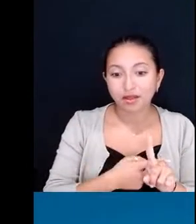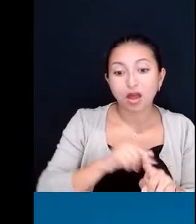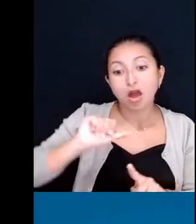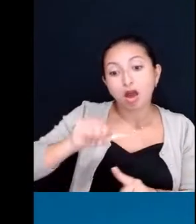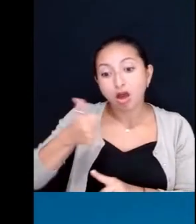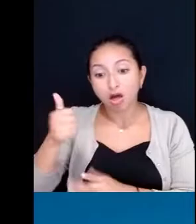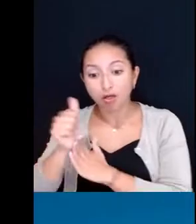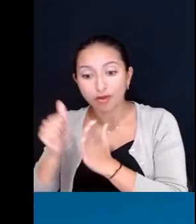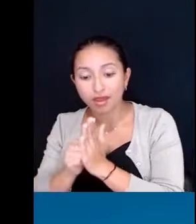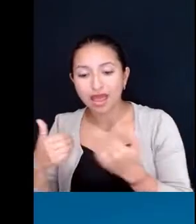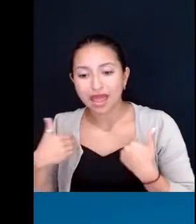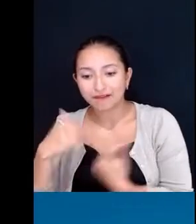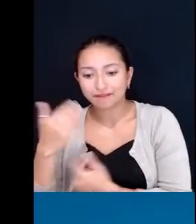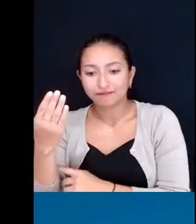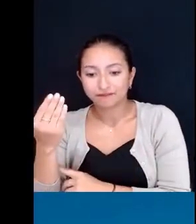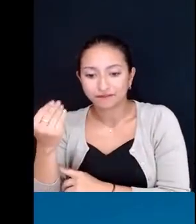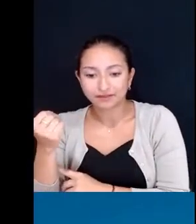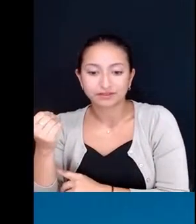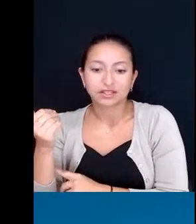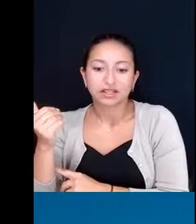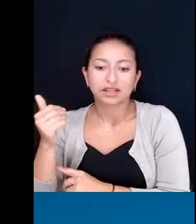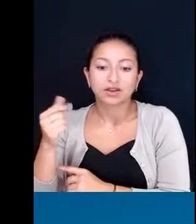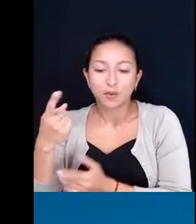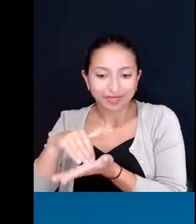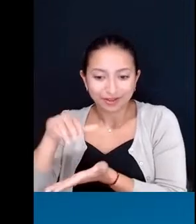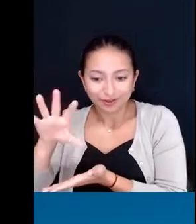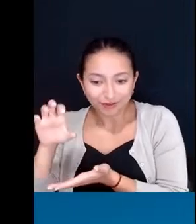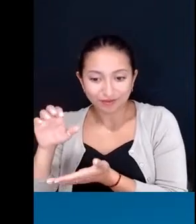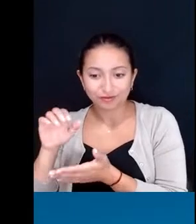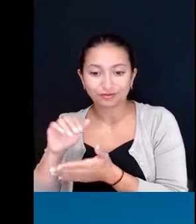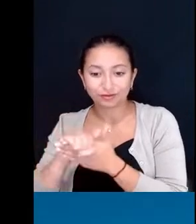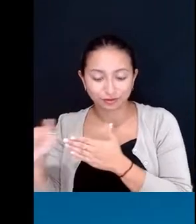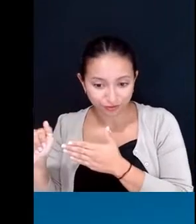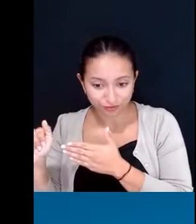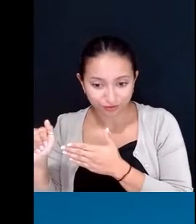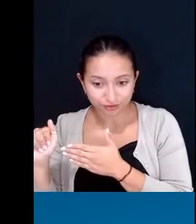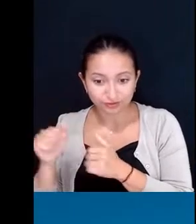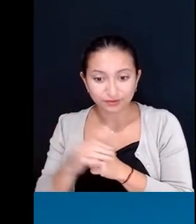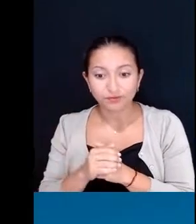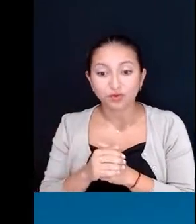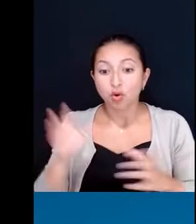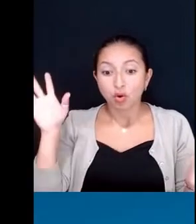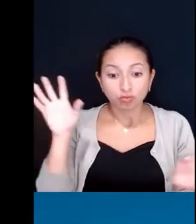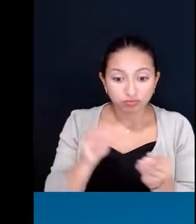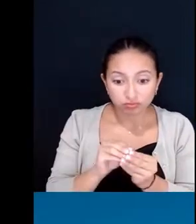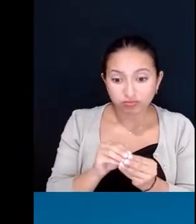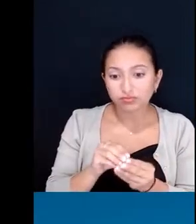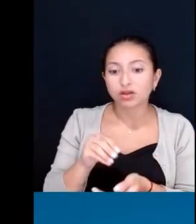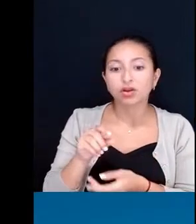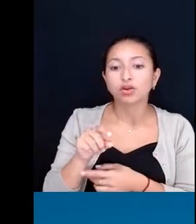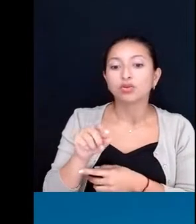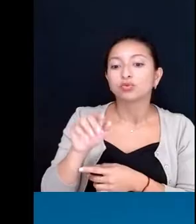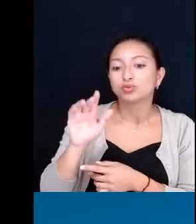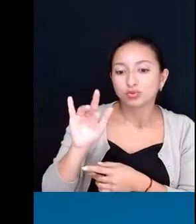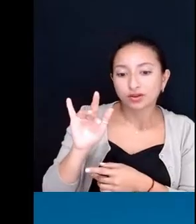of $1,500. So Paul's countable resources are $2,500 and therefore exceeds